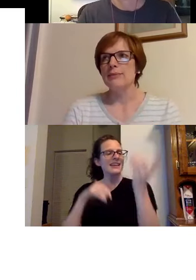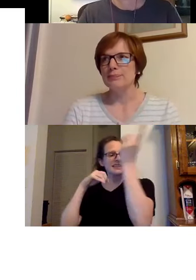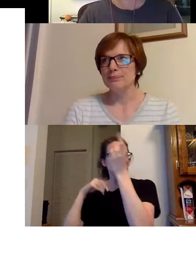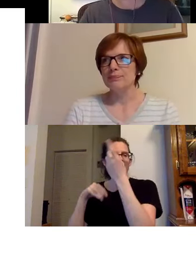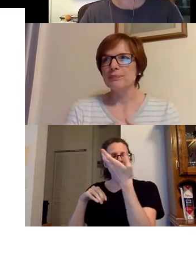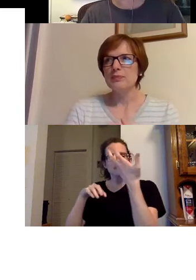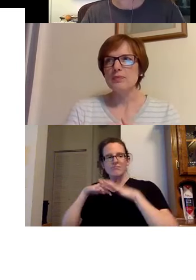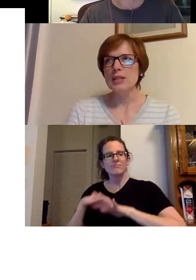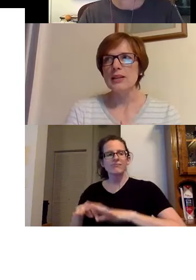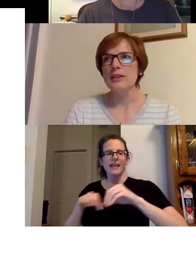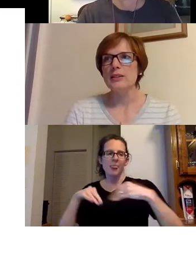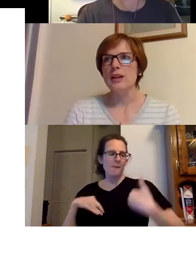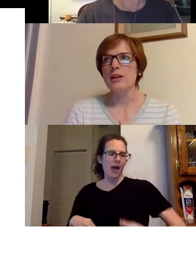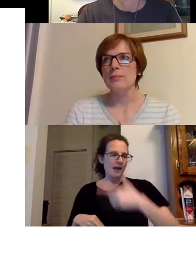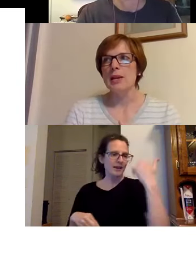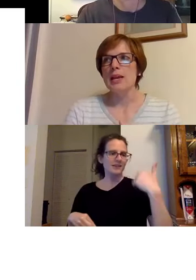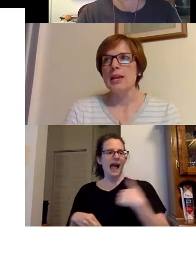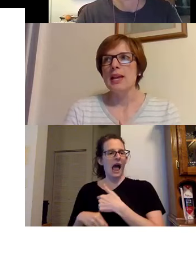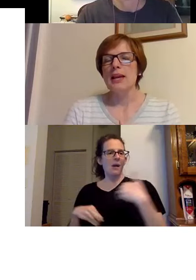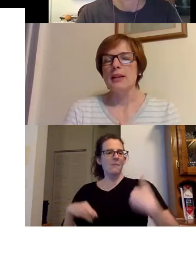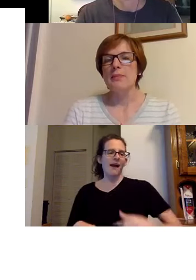body. And